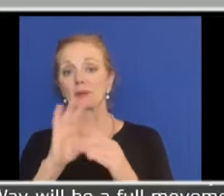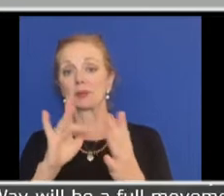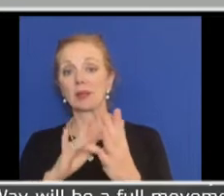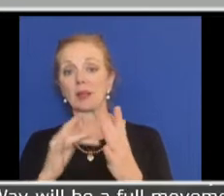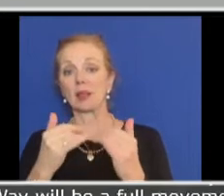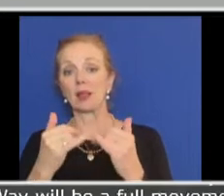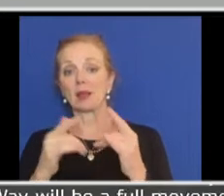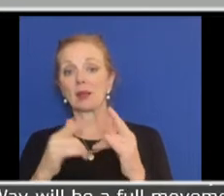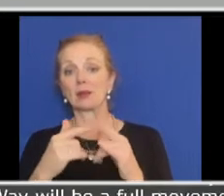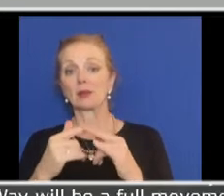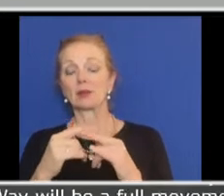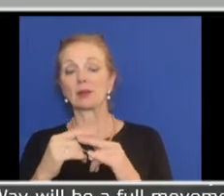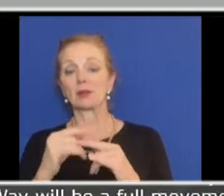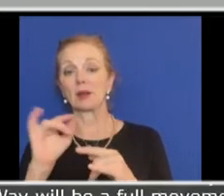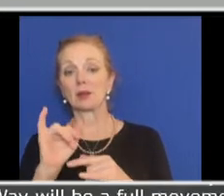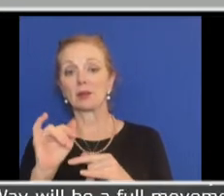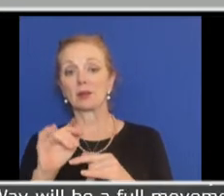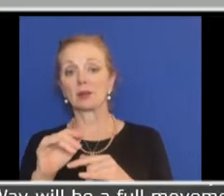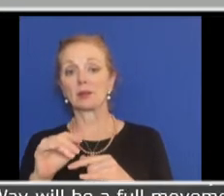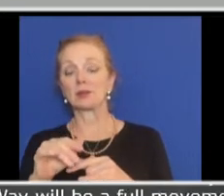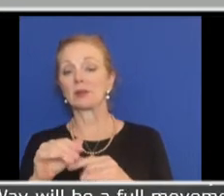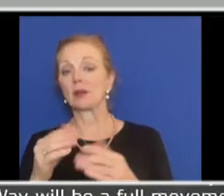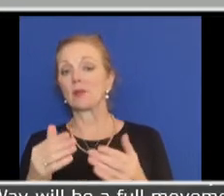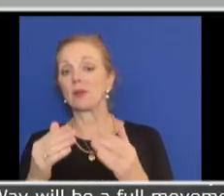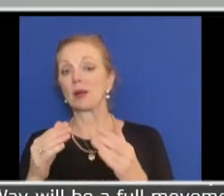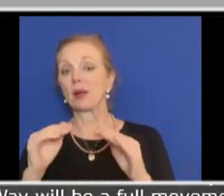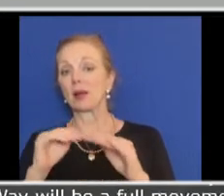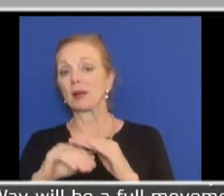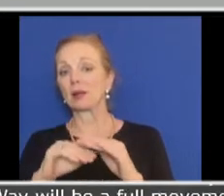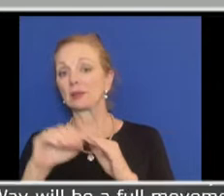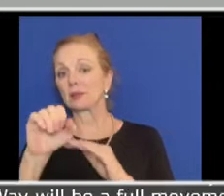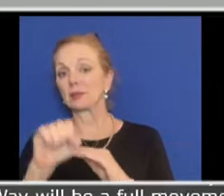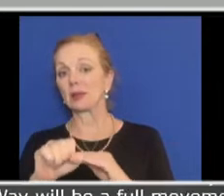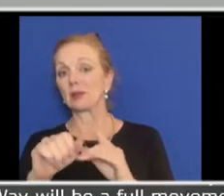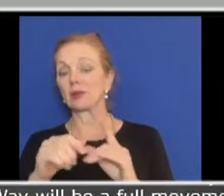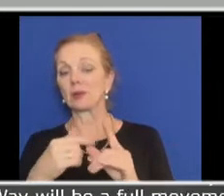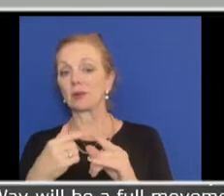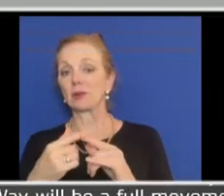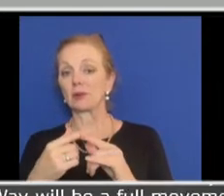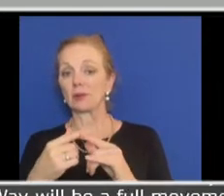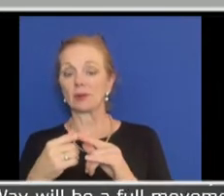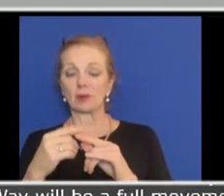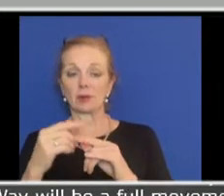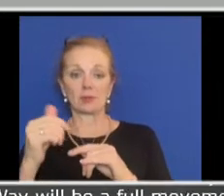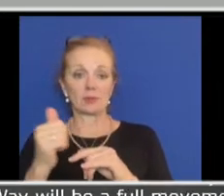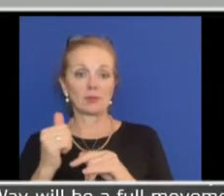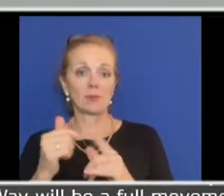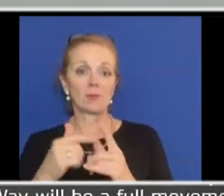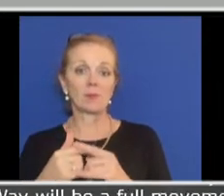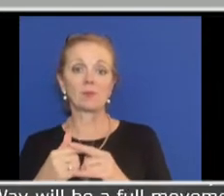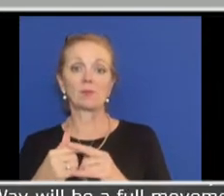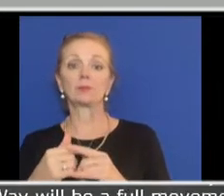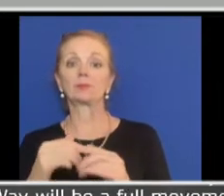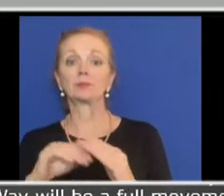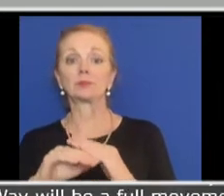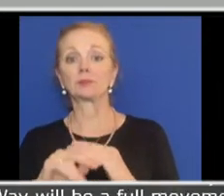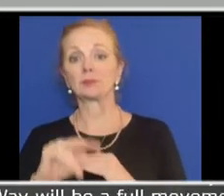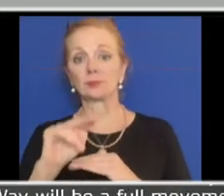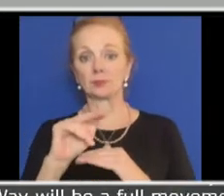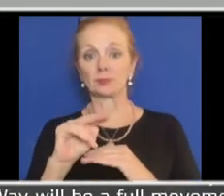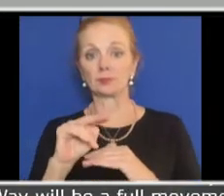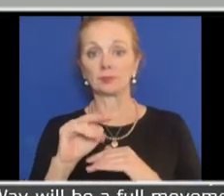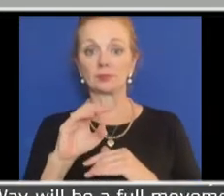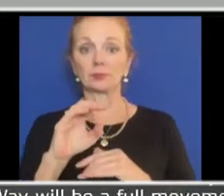Mallard Creek Road as well does provide access to the southern portion of the site through right and right out and then access on the Northern site at